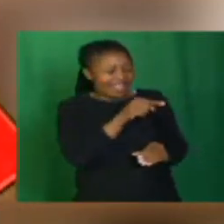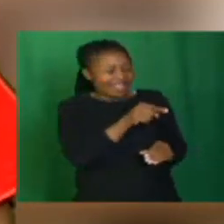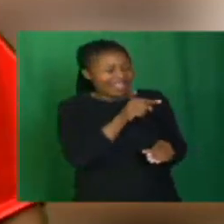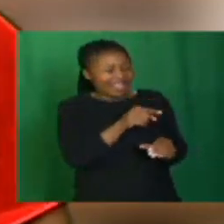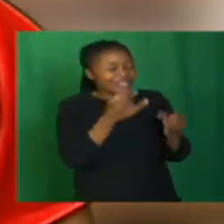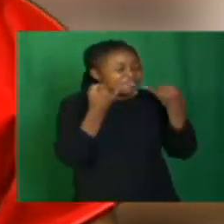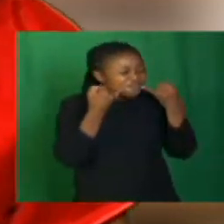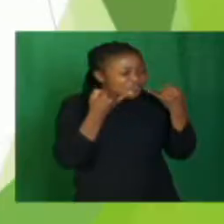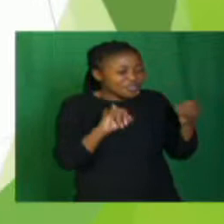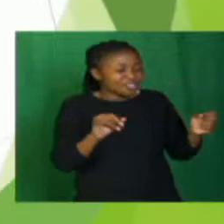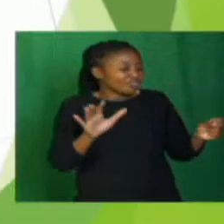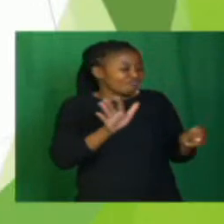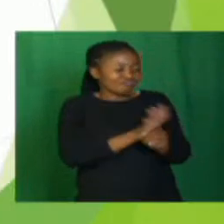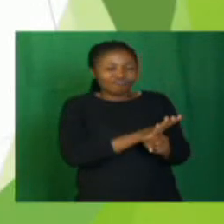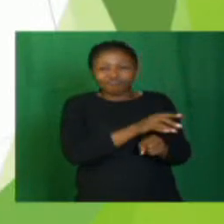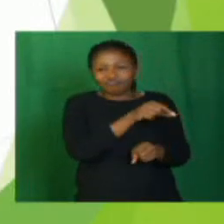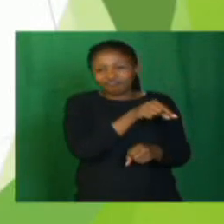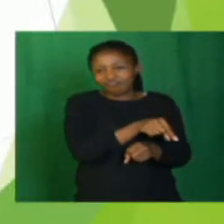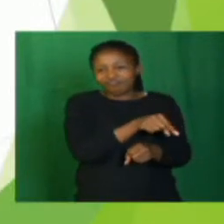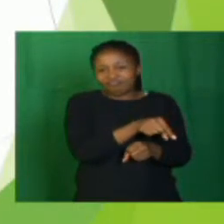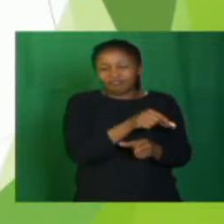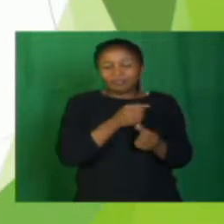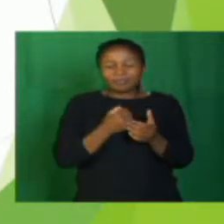persuasive. Also,